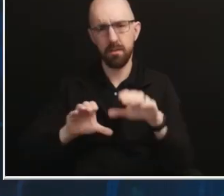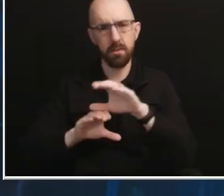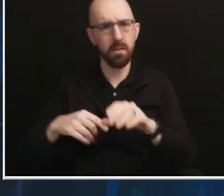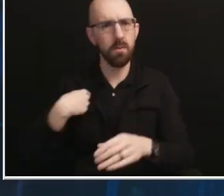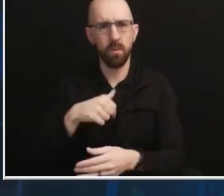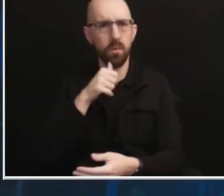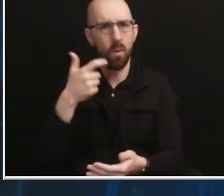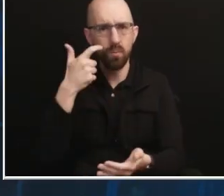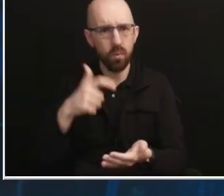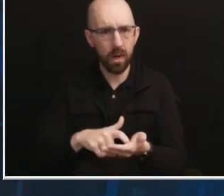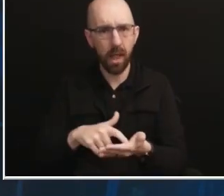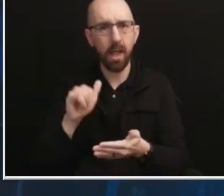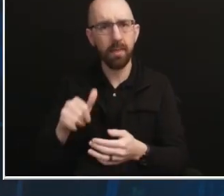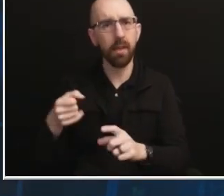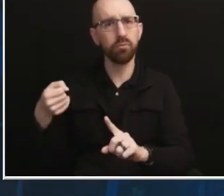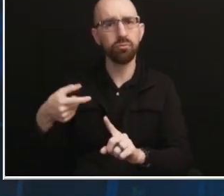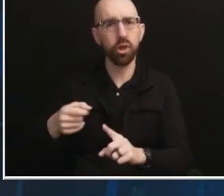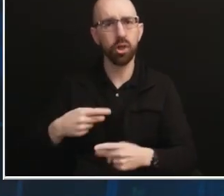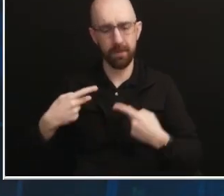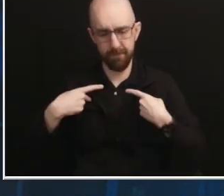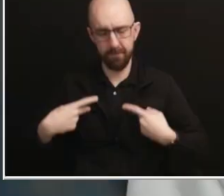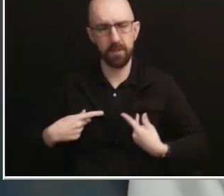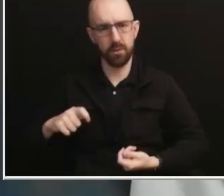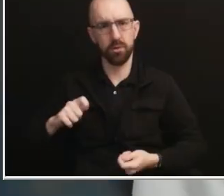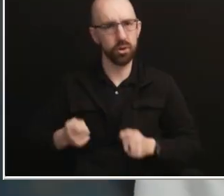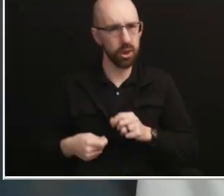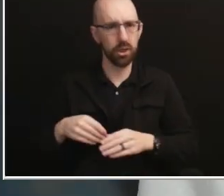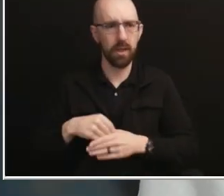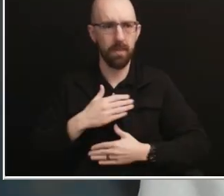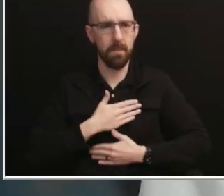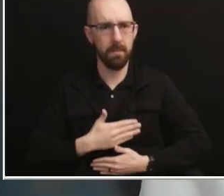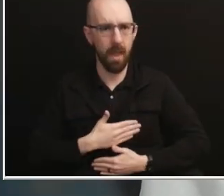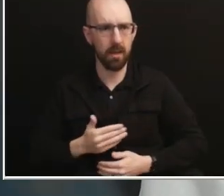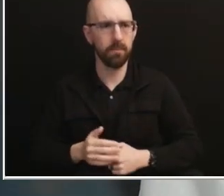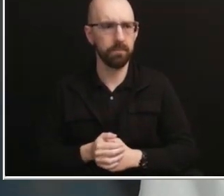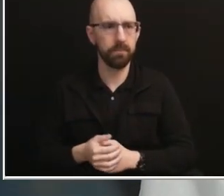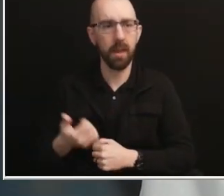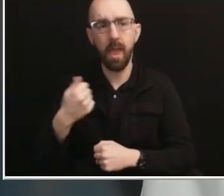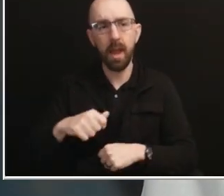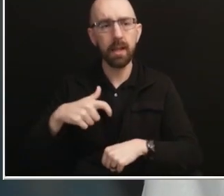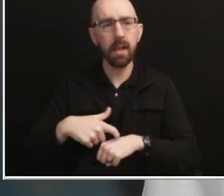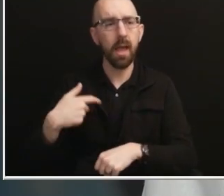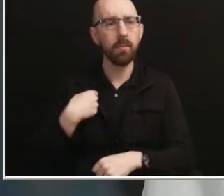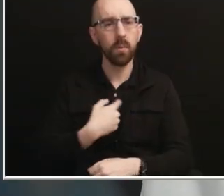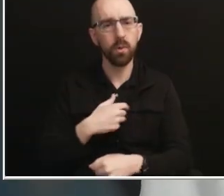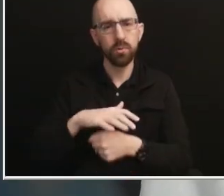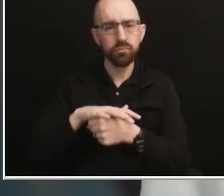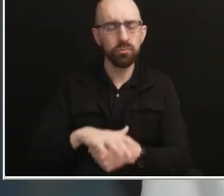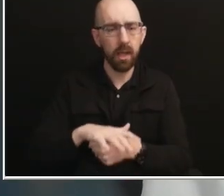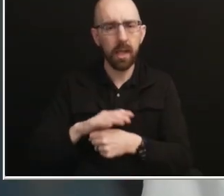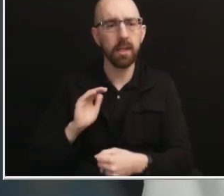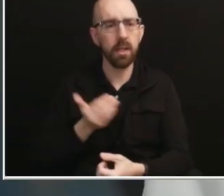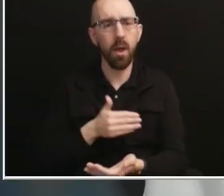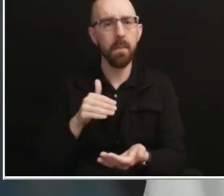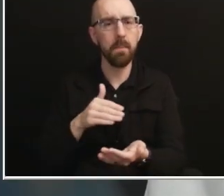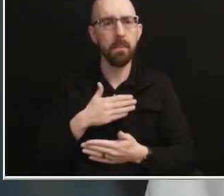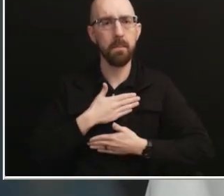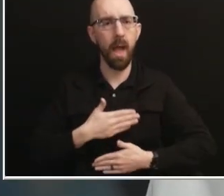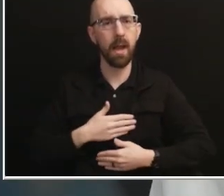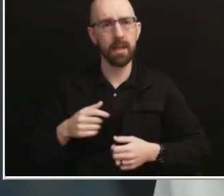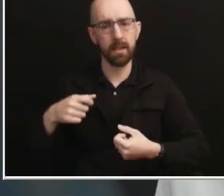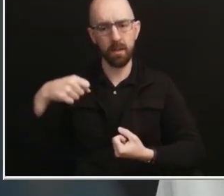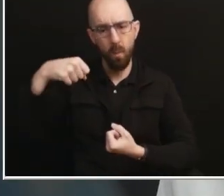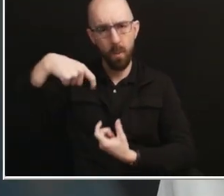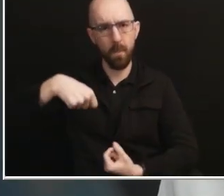trigger physical changes in the body. Anytime we are under stress, our body releases hormones.